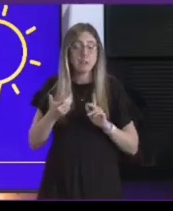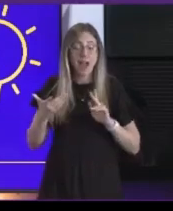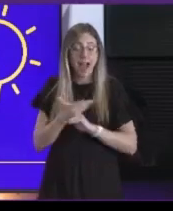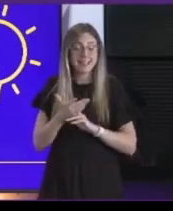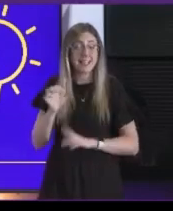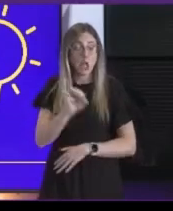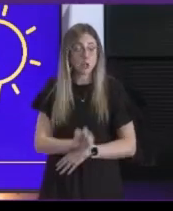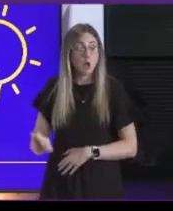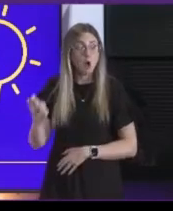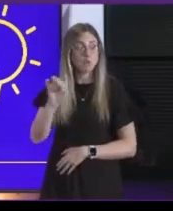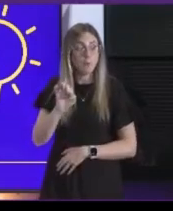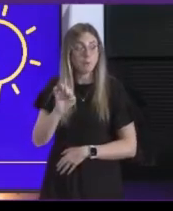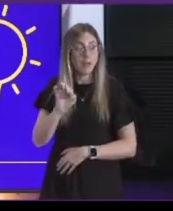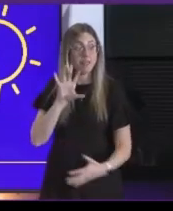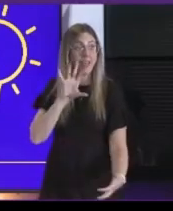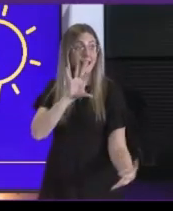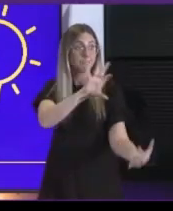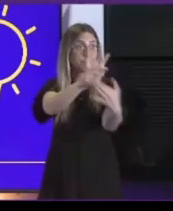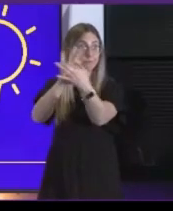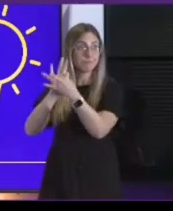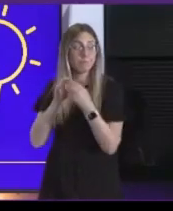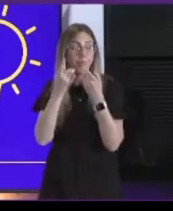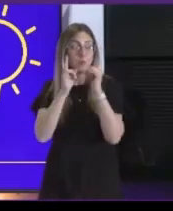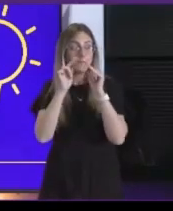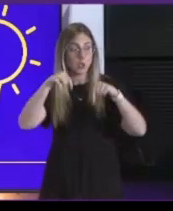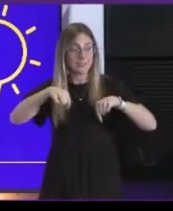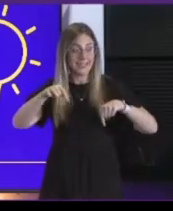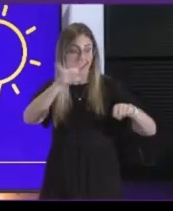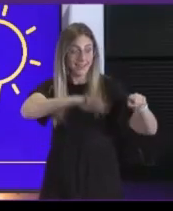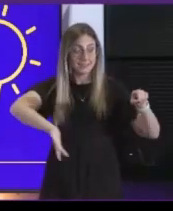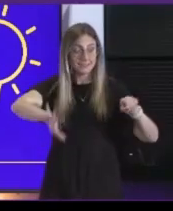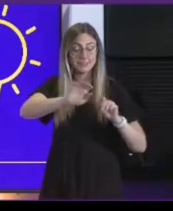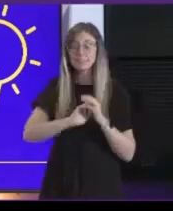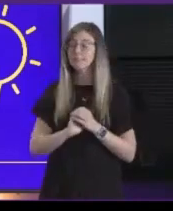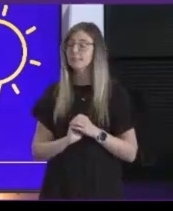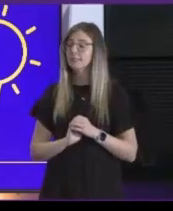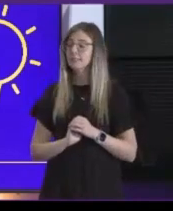that's working with the universities over here. Yes, please.